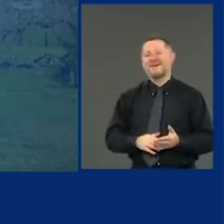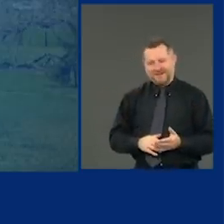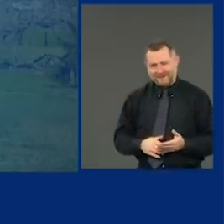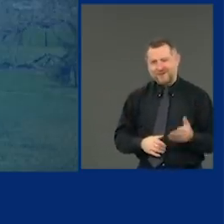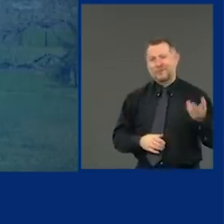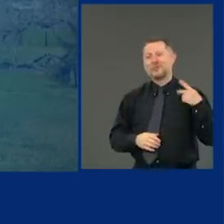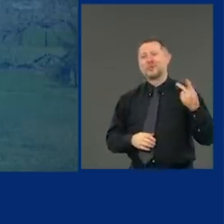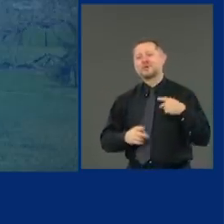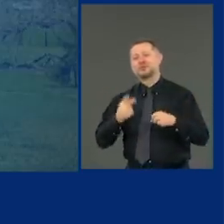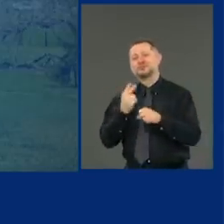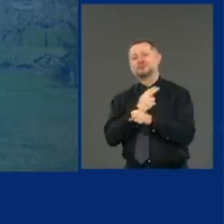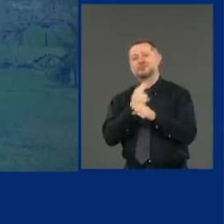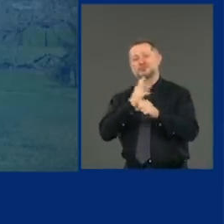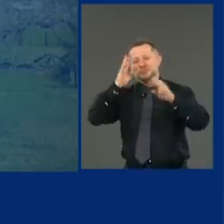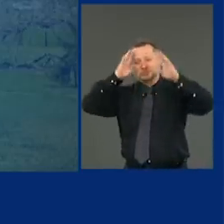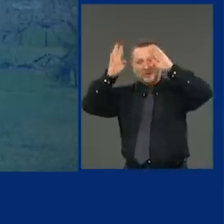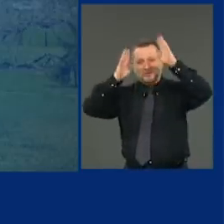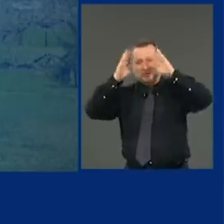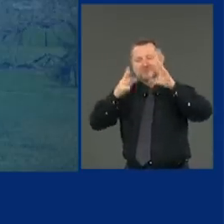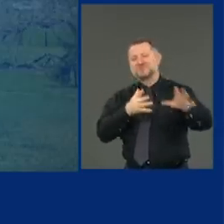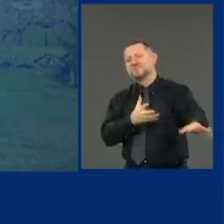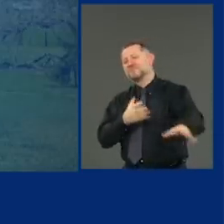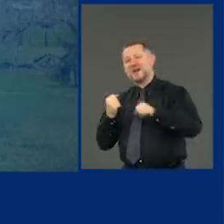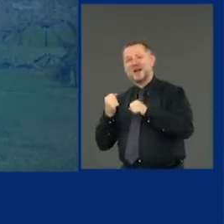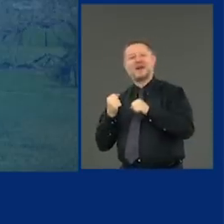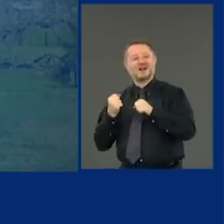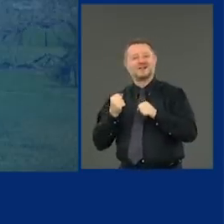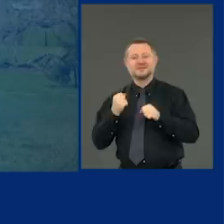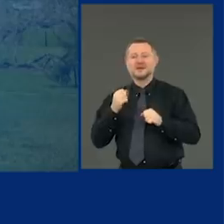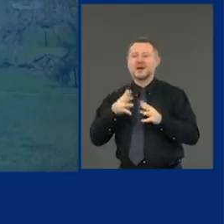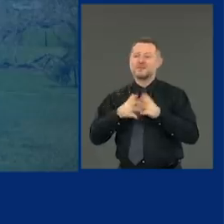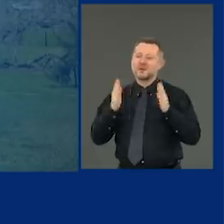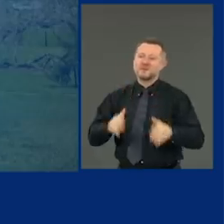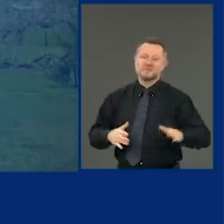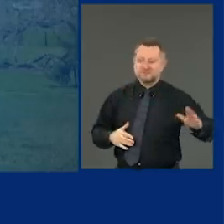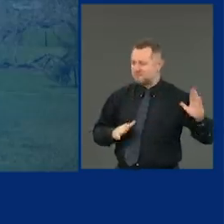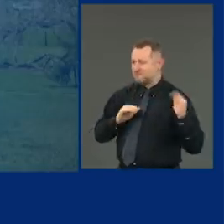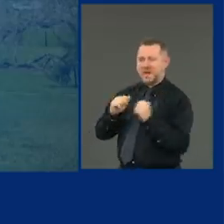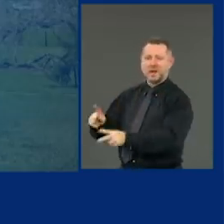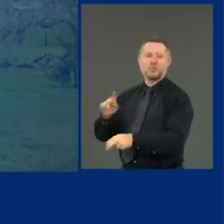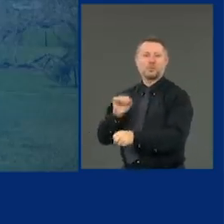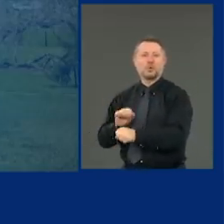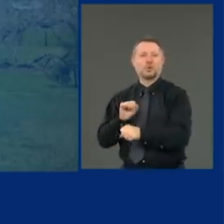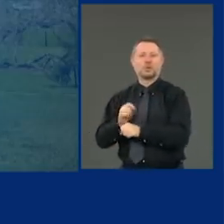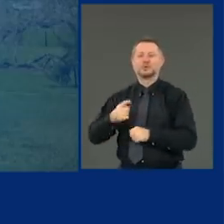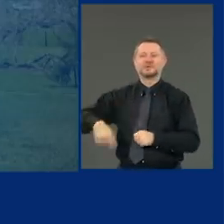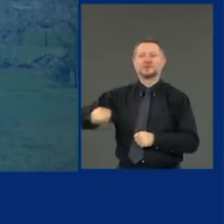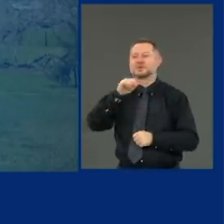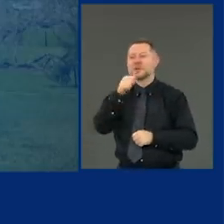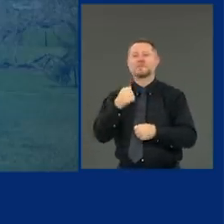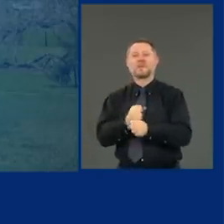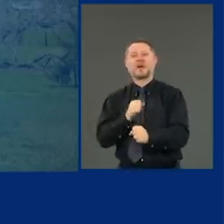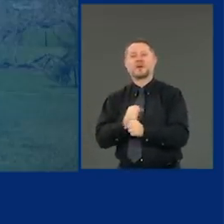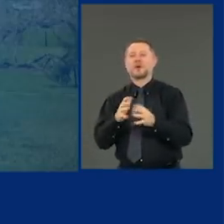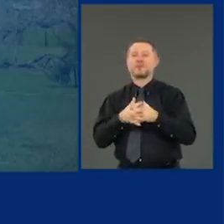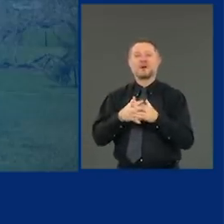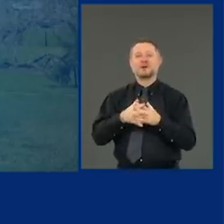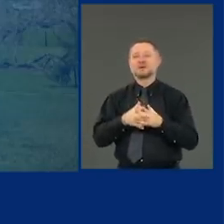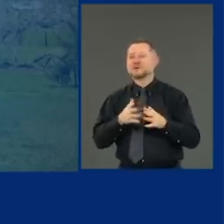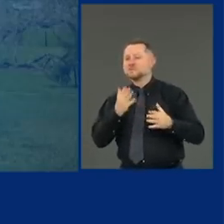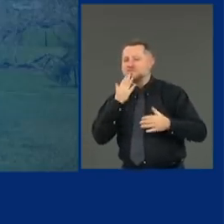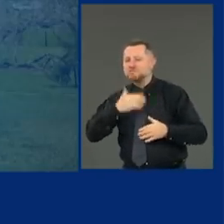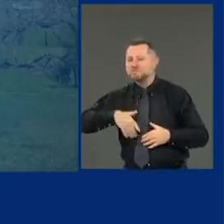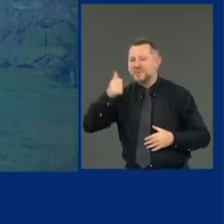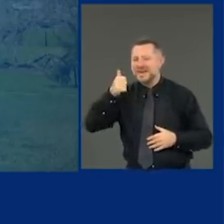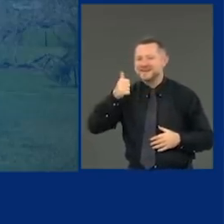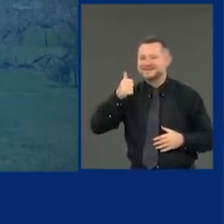creative, let's do it fast, let's put Americans back to work, and let's make America better. It is